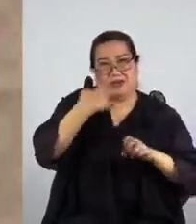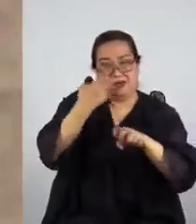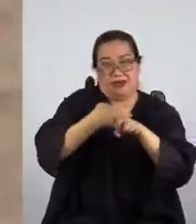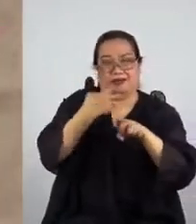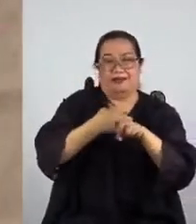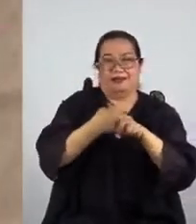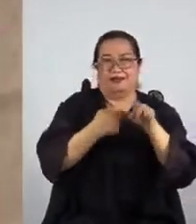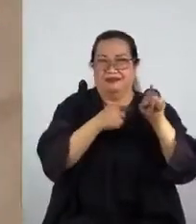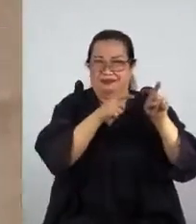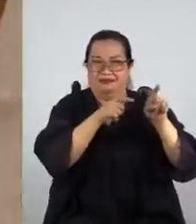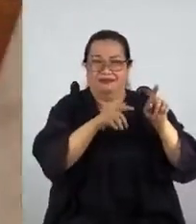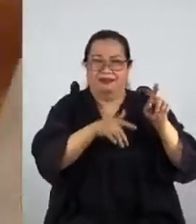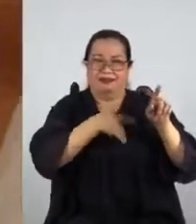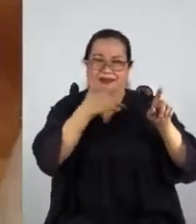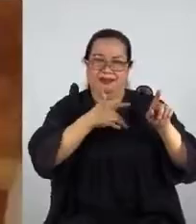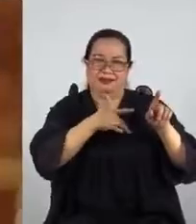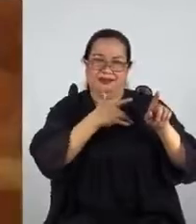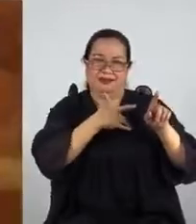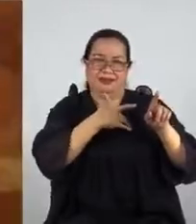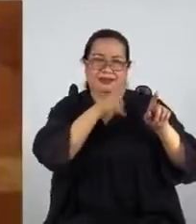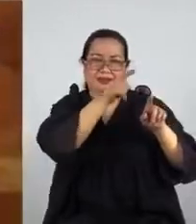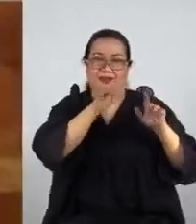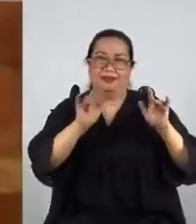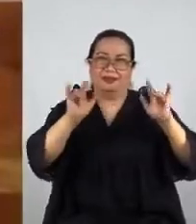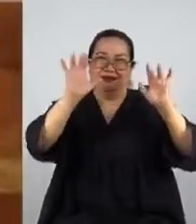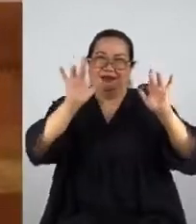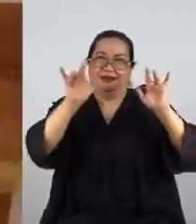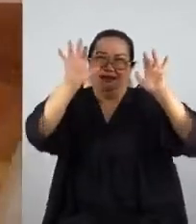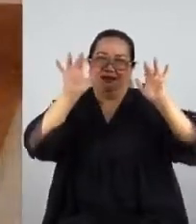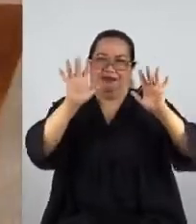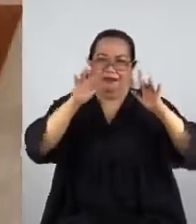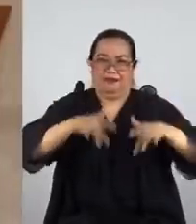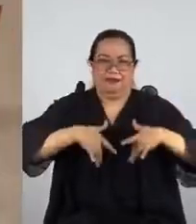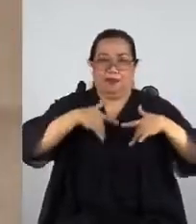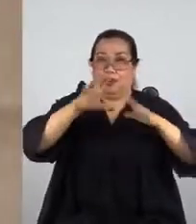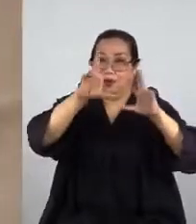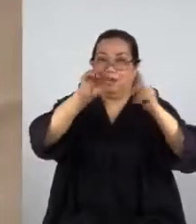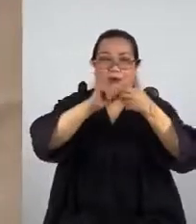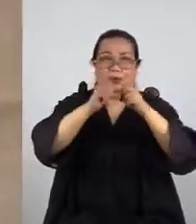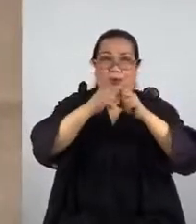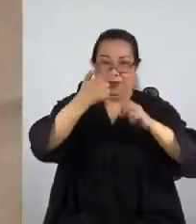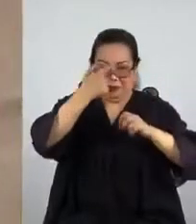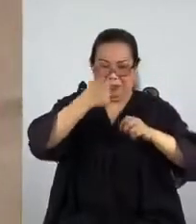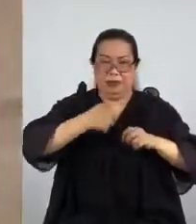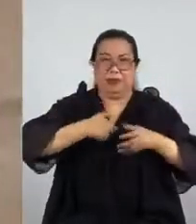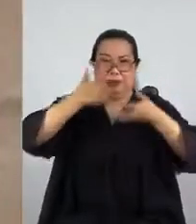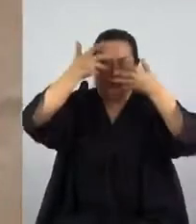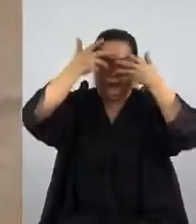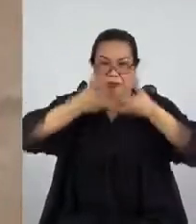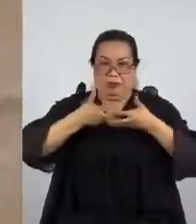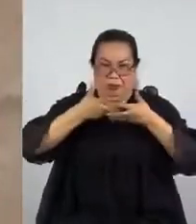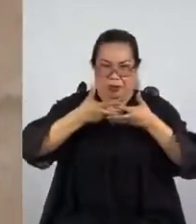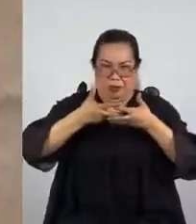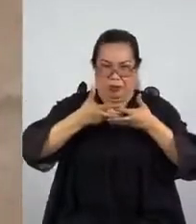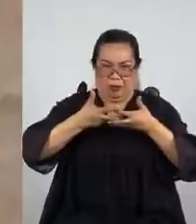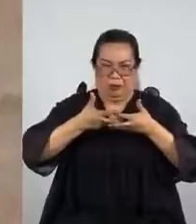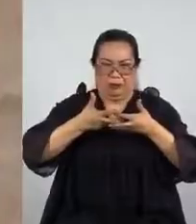Dali-dali ng buhay niya. Wala siyang problema. Ba't ako na, parang sa akin mo lang yata lahat.